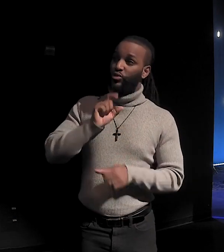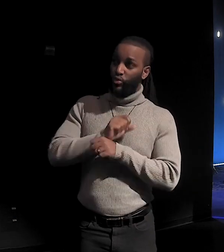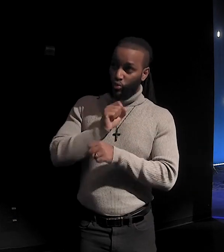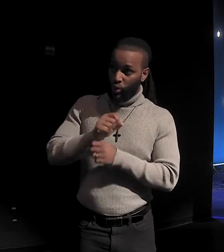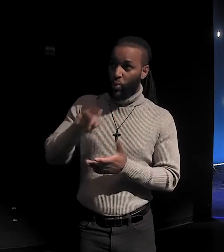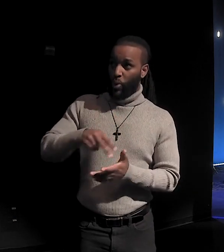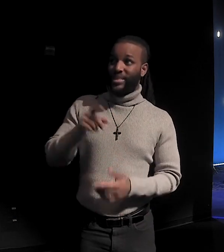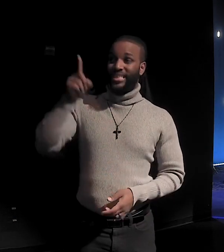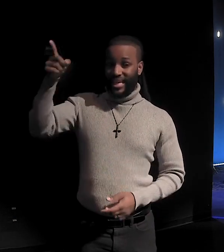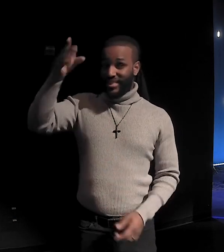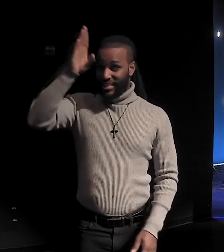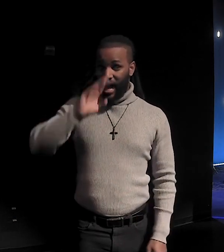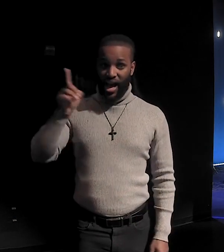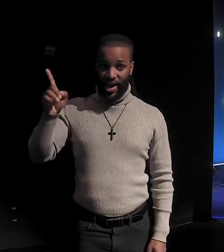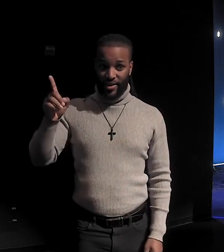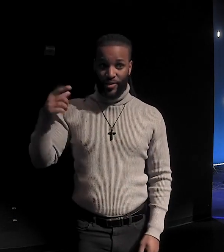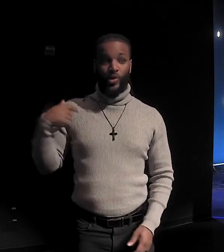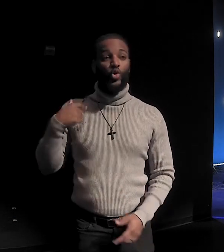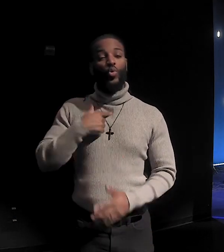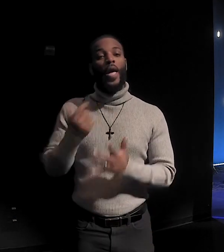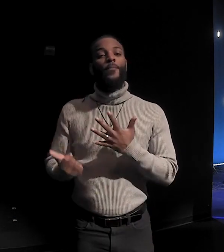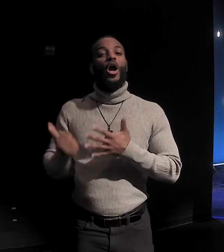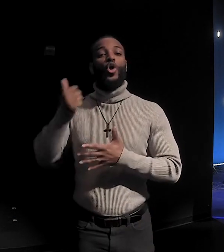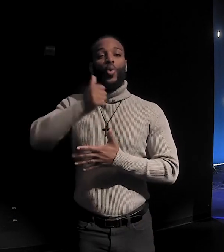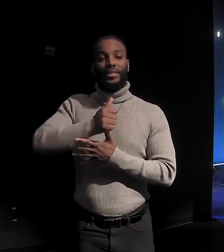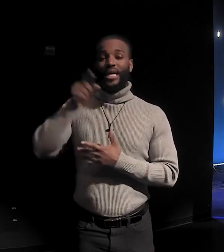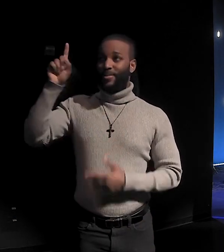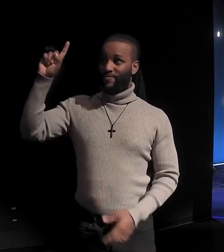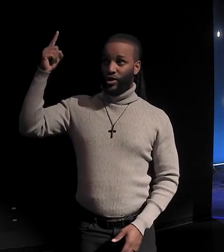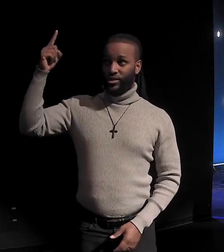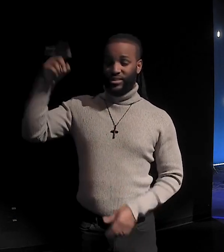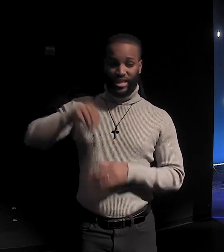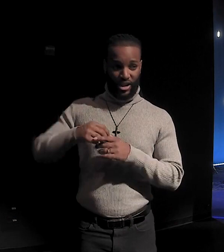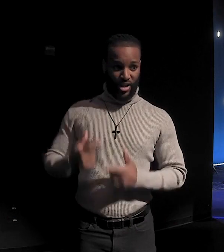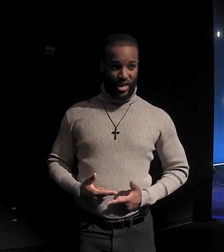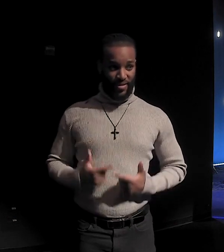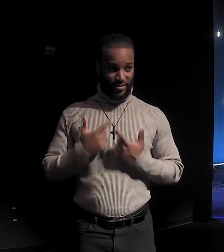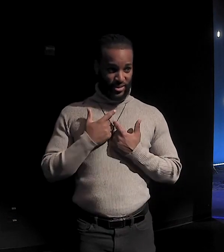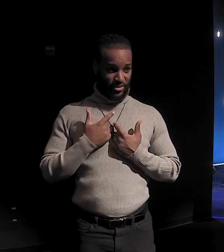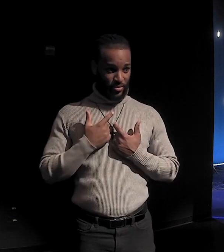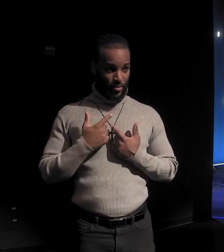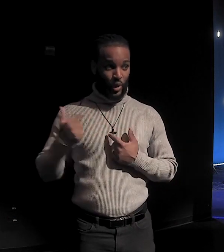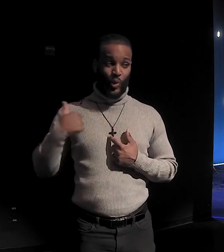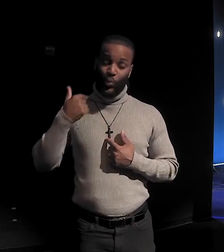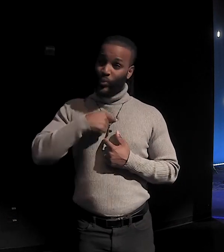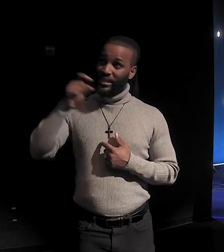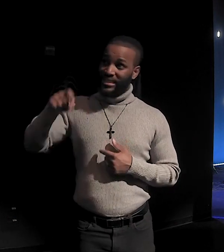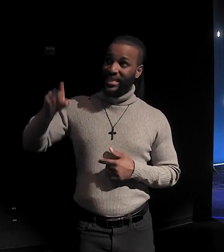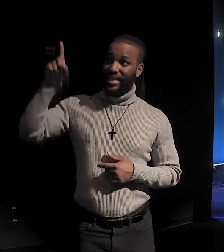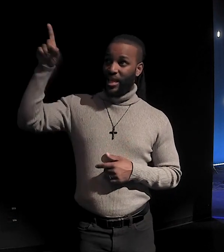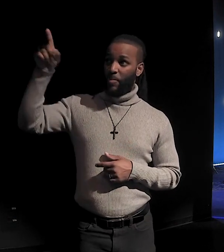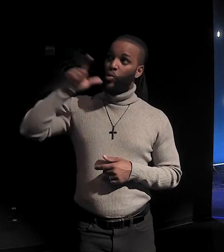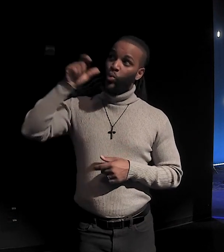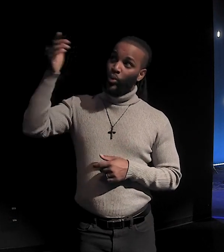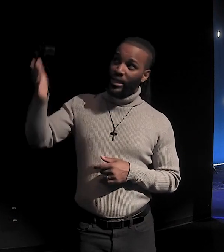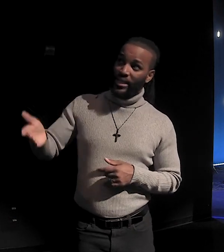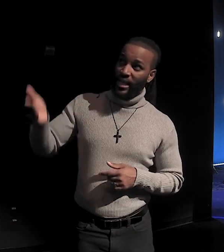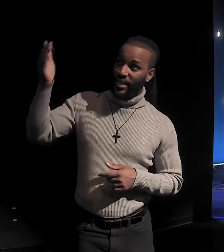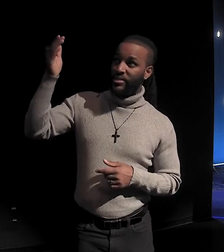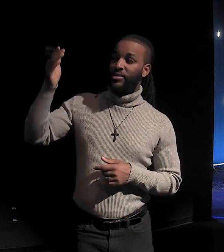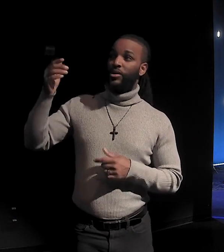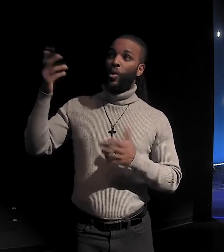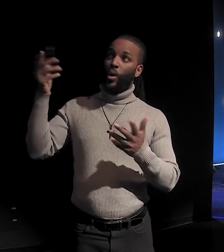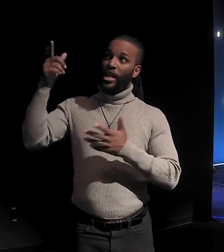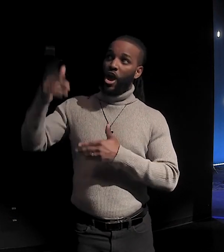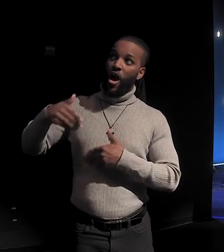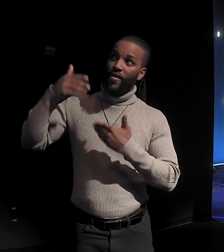again, he's God. Do we prioritize him first in our lives? We need him. We need who he is. We need